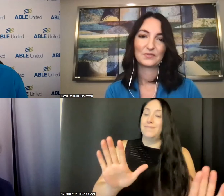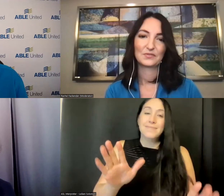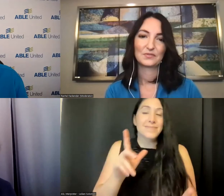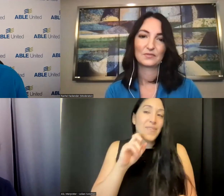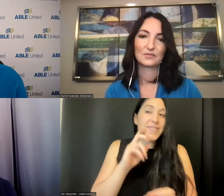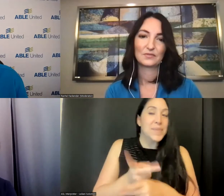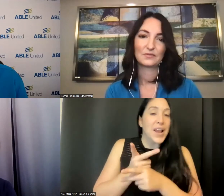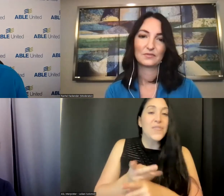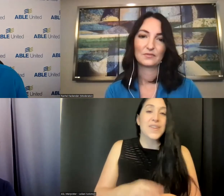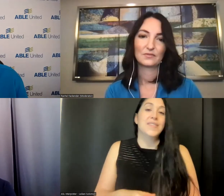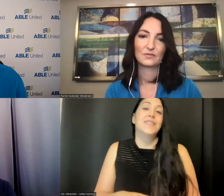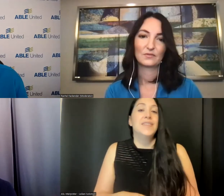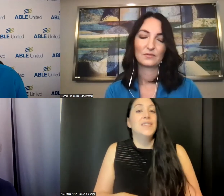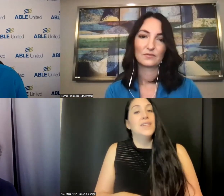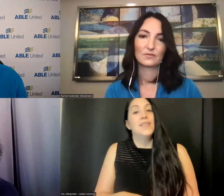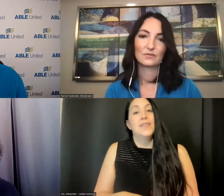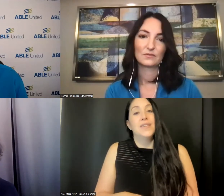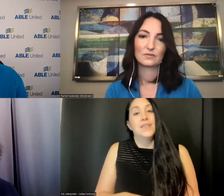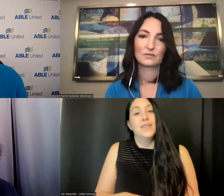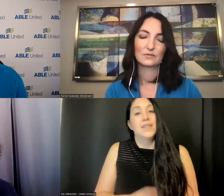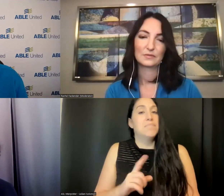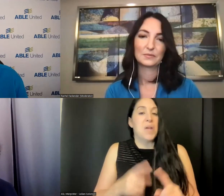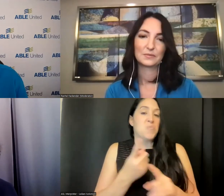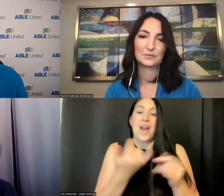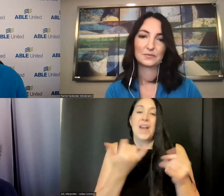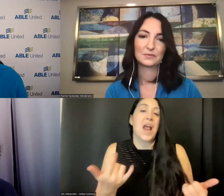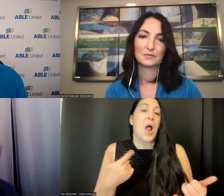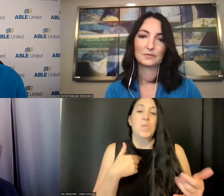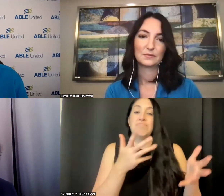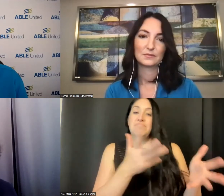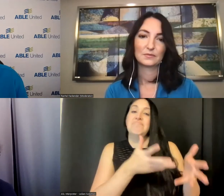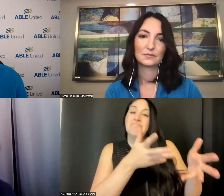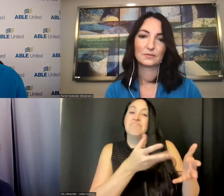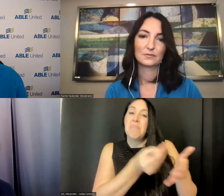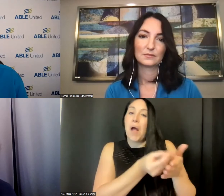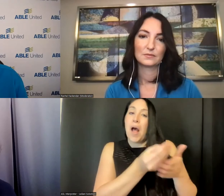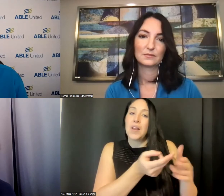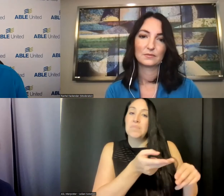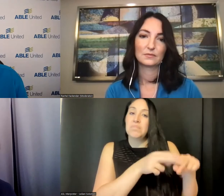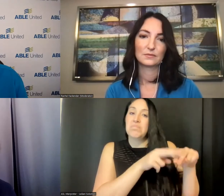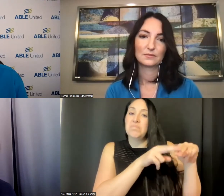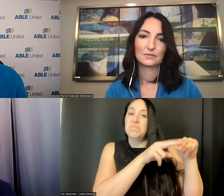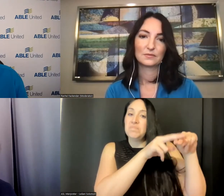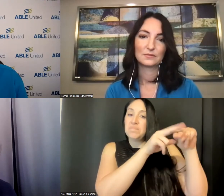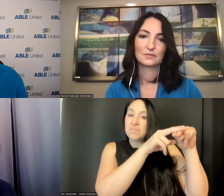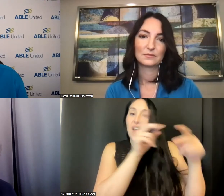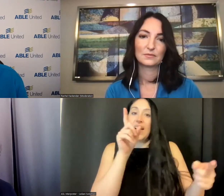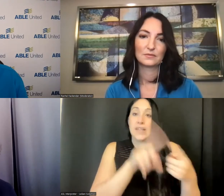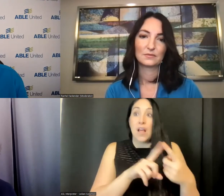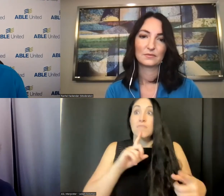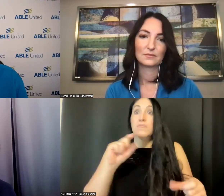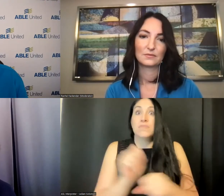what we're doing right now, is really just kind of letting the money stay and grow until there's a really